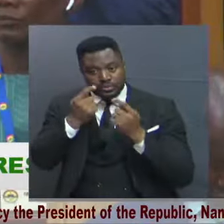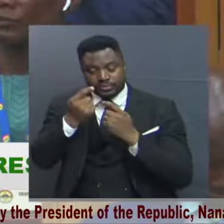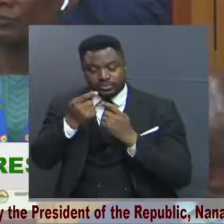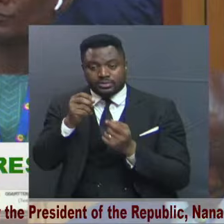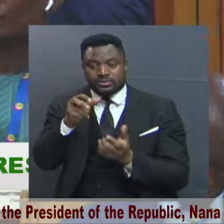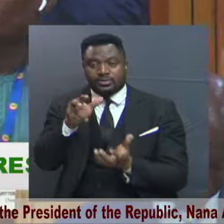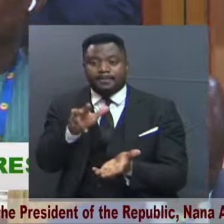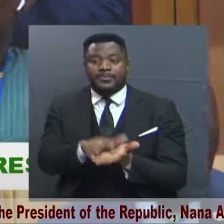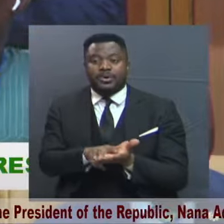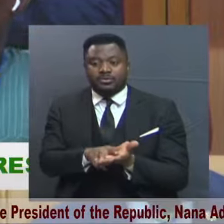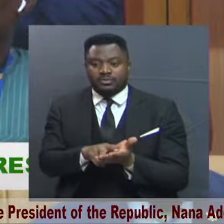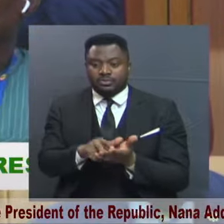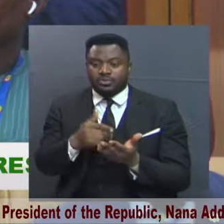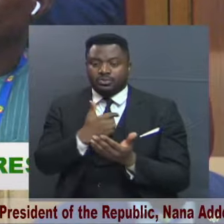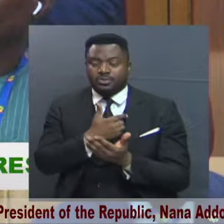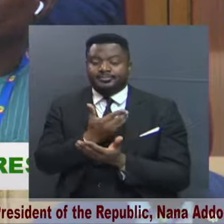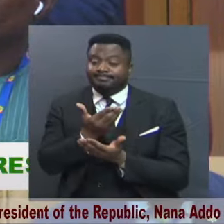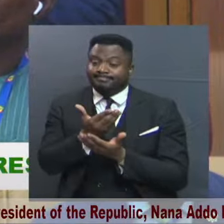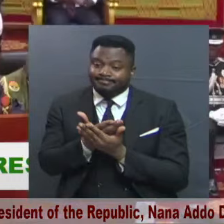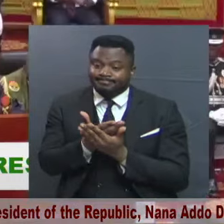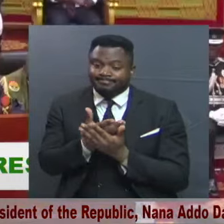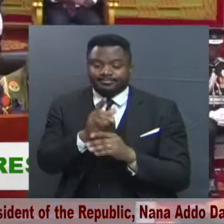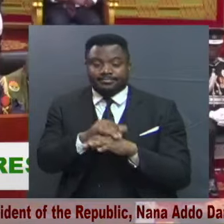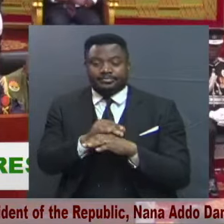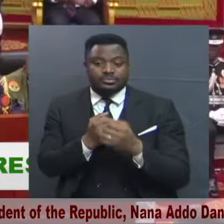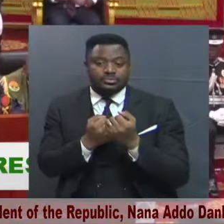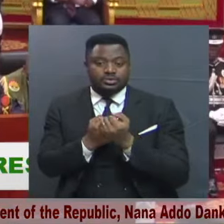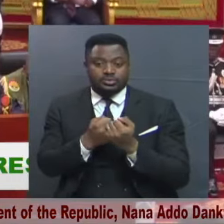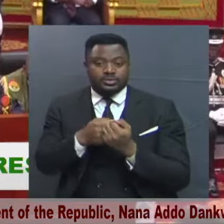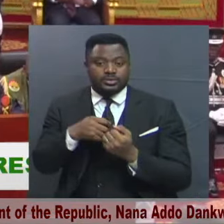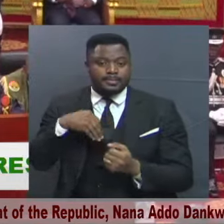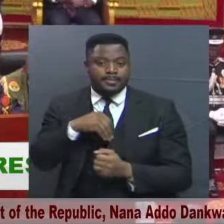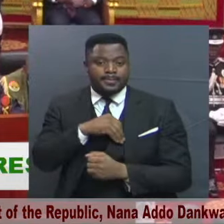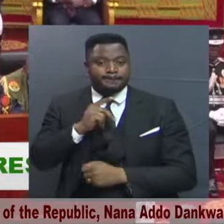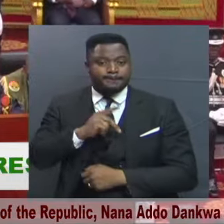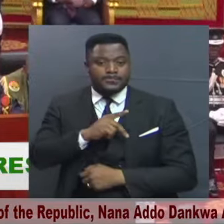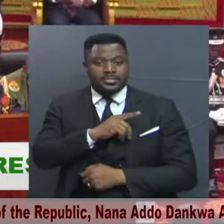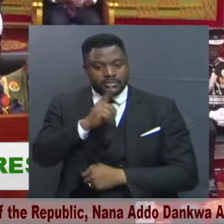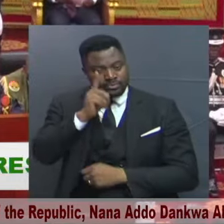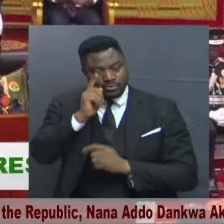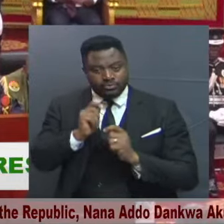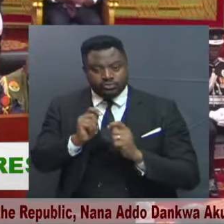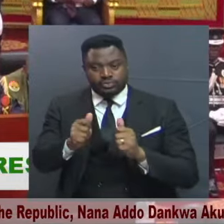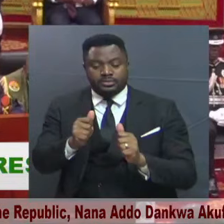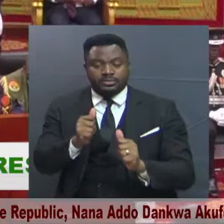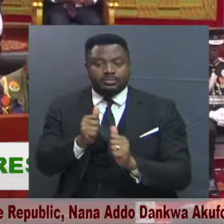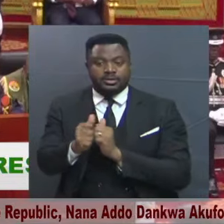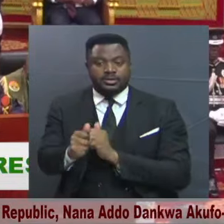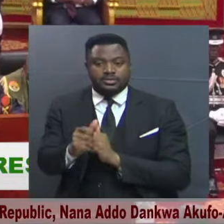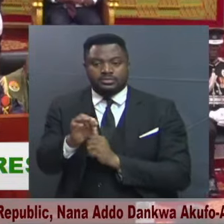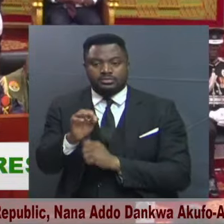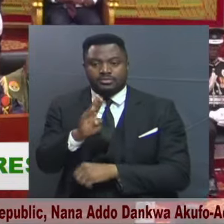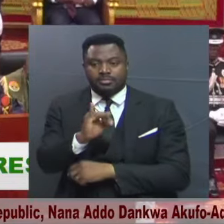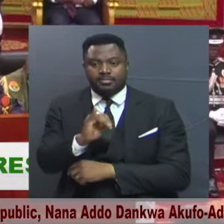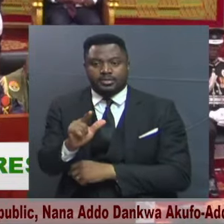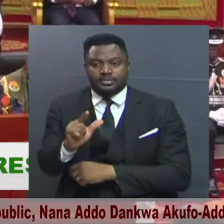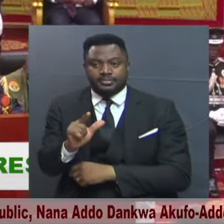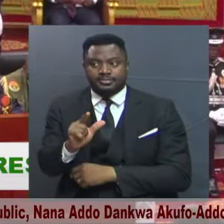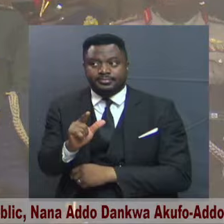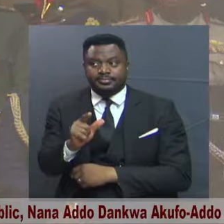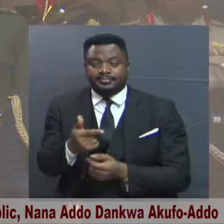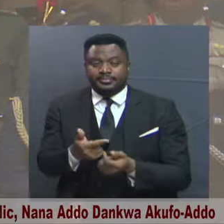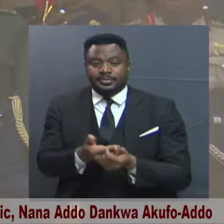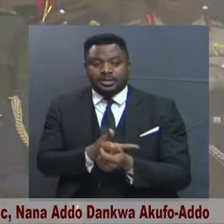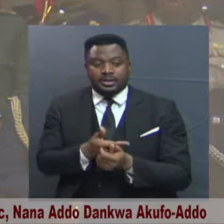approval and we count on the support of members of parliament for Speedy passage of the bill the